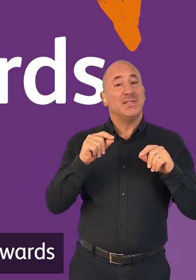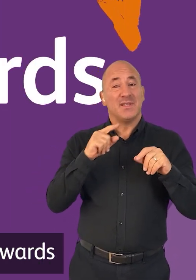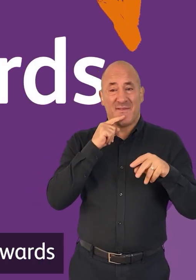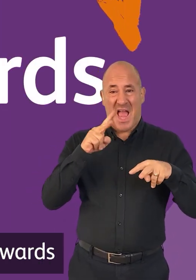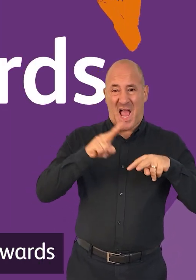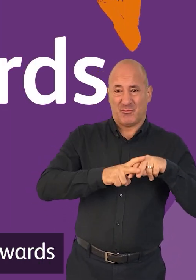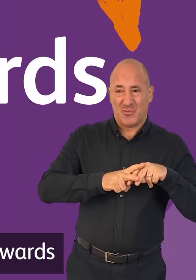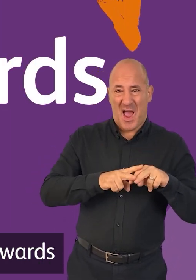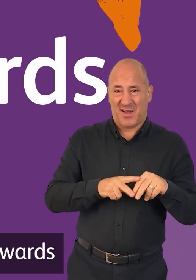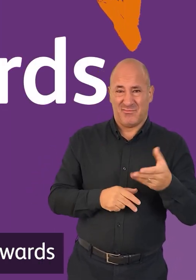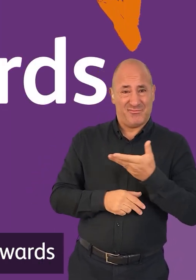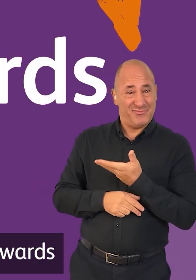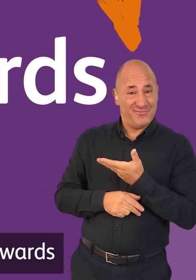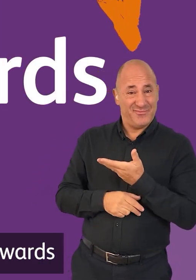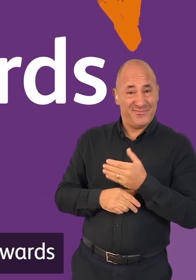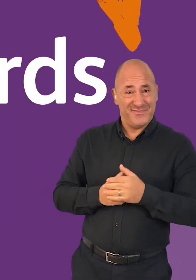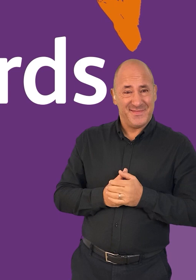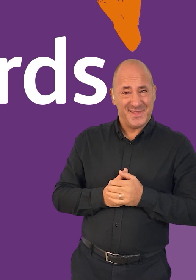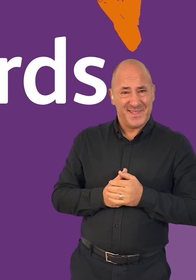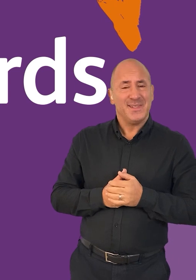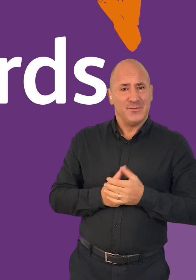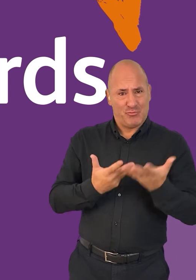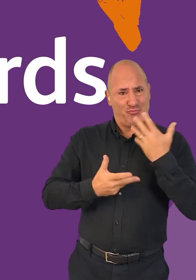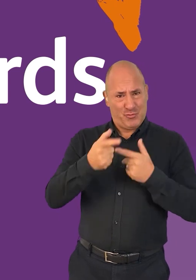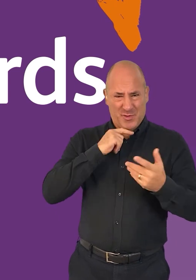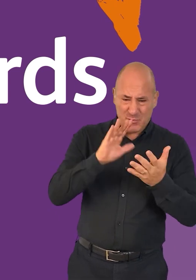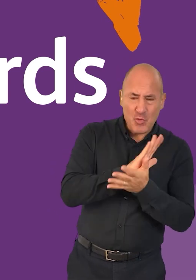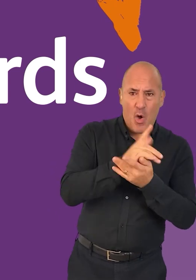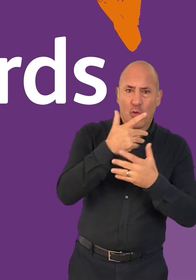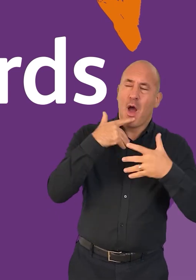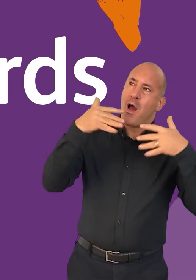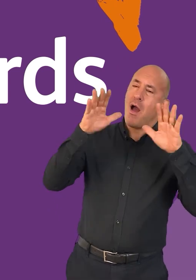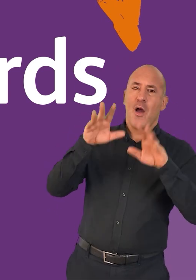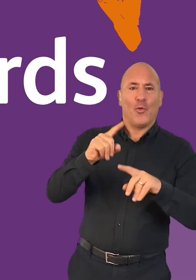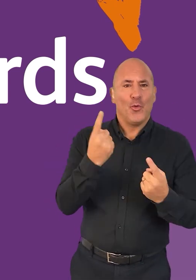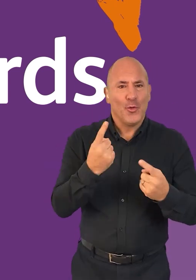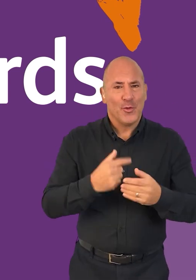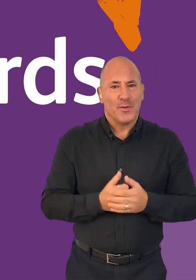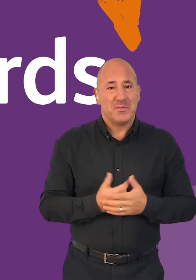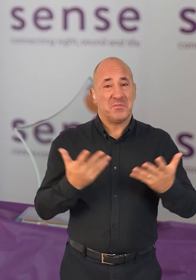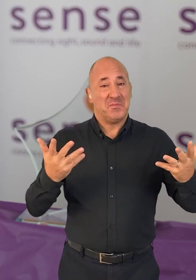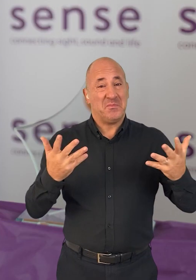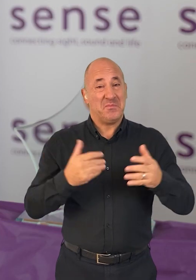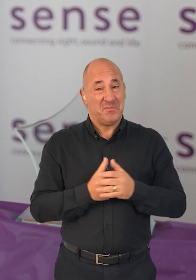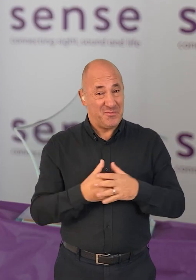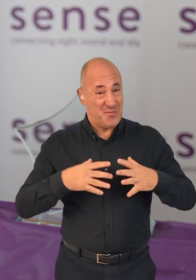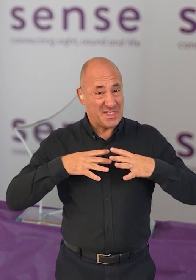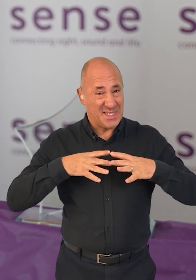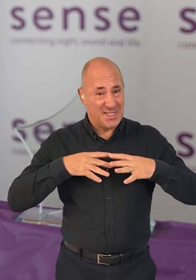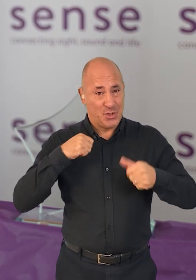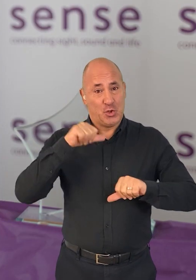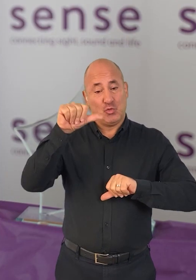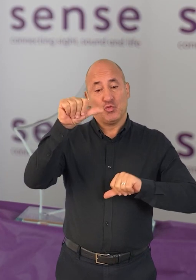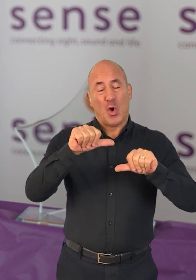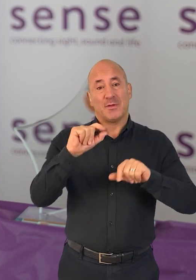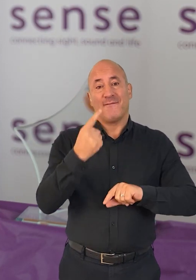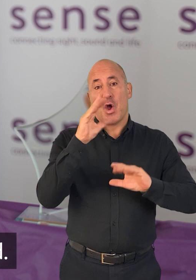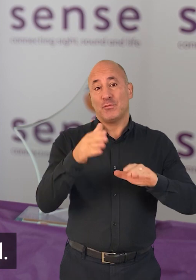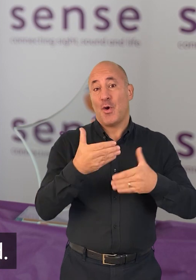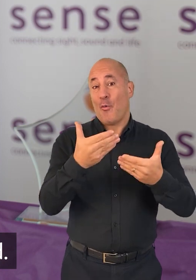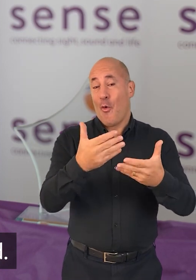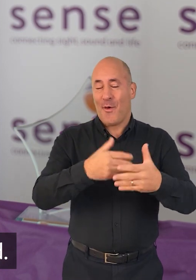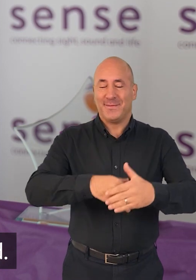tweet using the hashtag #SenseAwards to tell us how you're enjoying it and your heroes. Now, without further